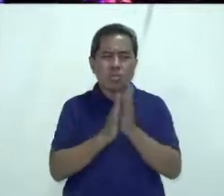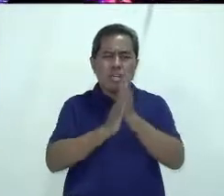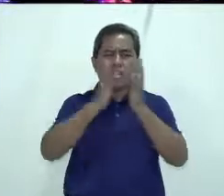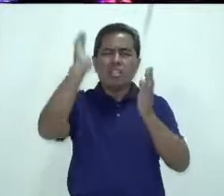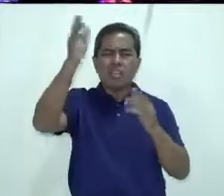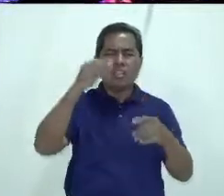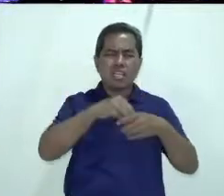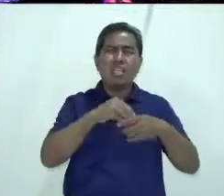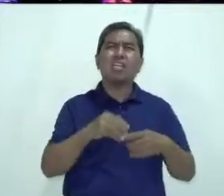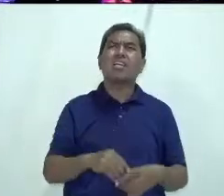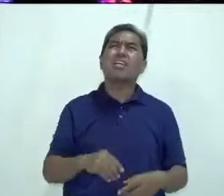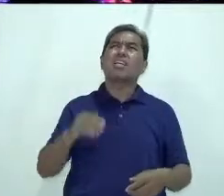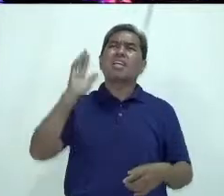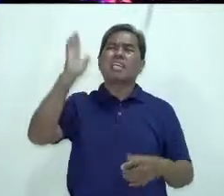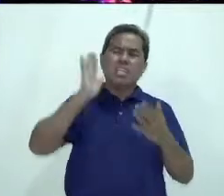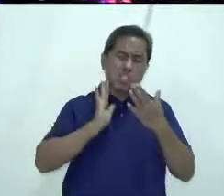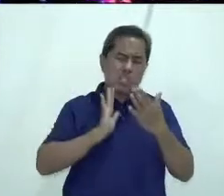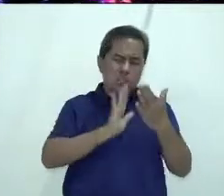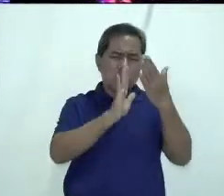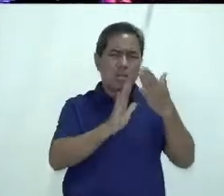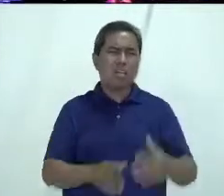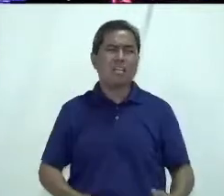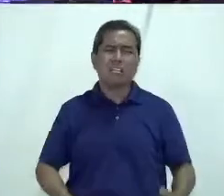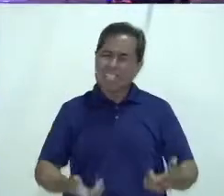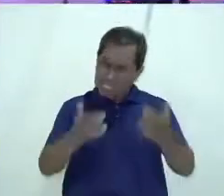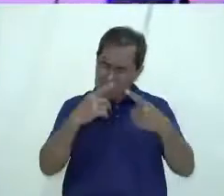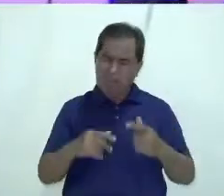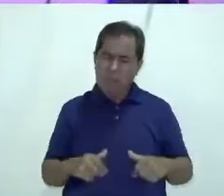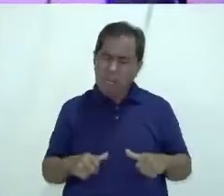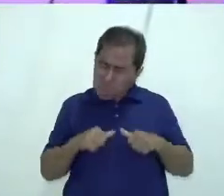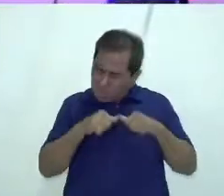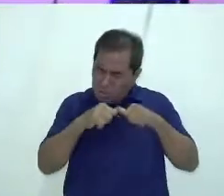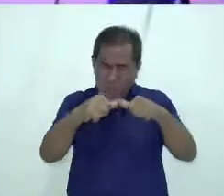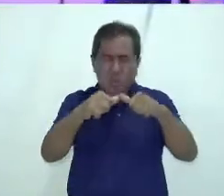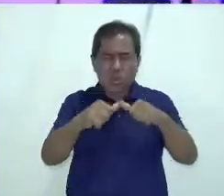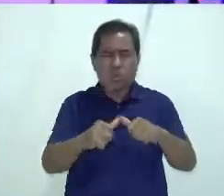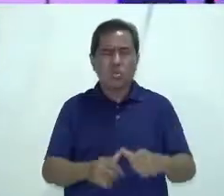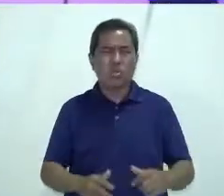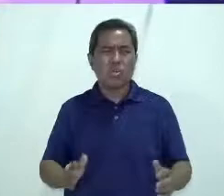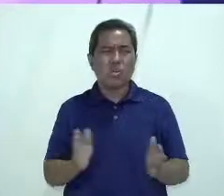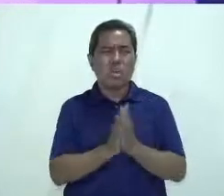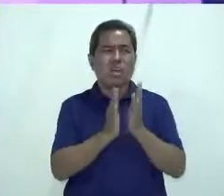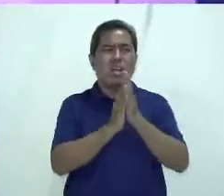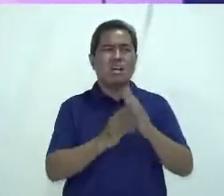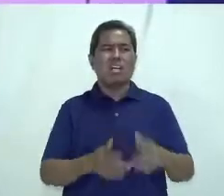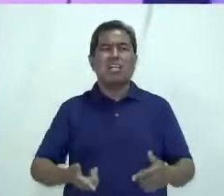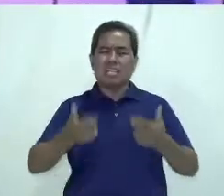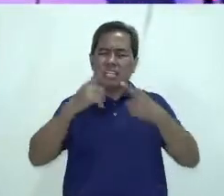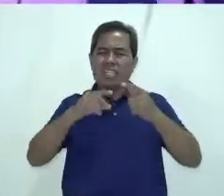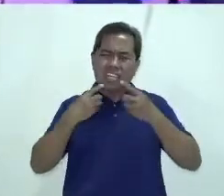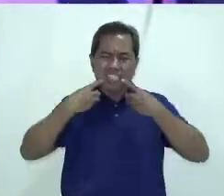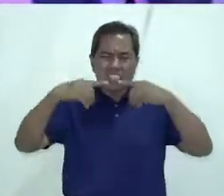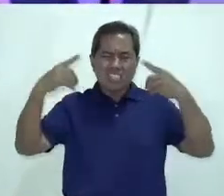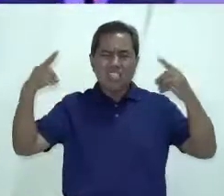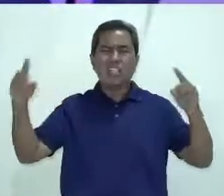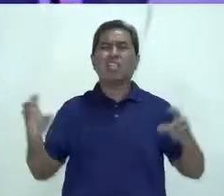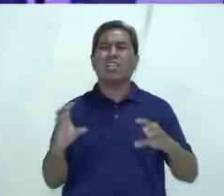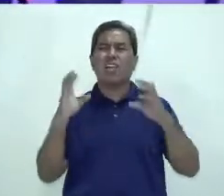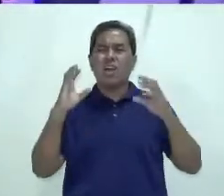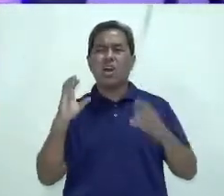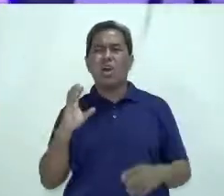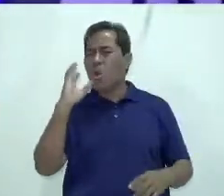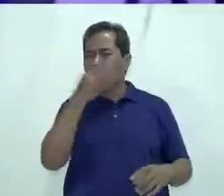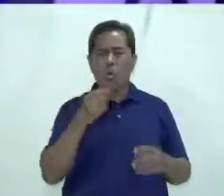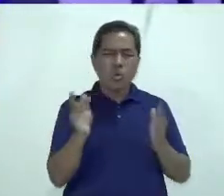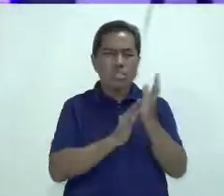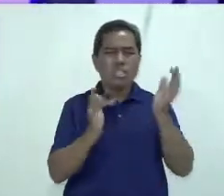Hallelujah. Sige po, let's just continue to come. Let's just continue to declare who Jesus is over our life. His name is